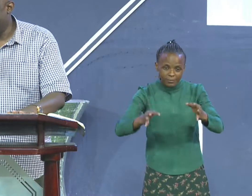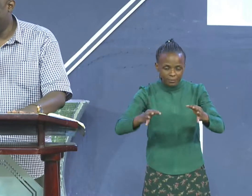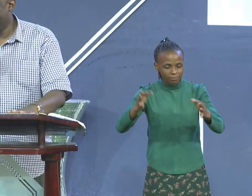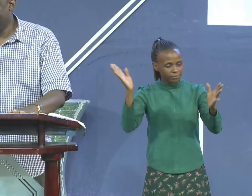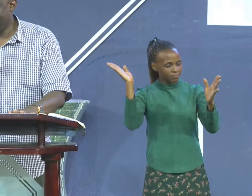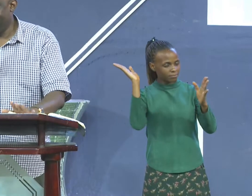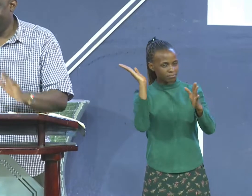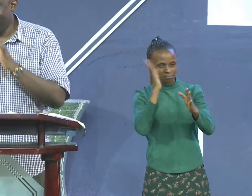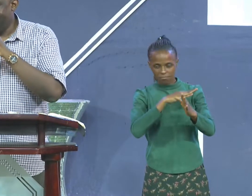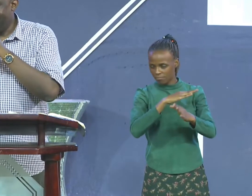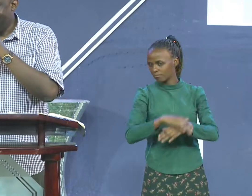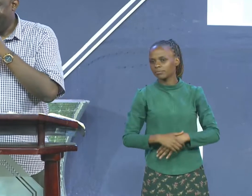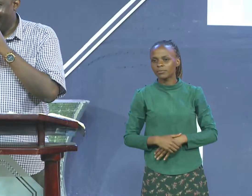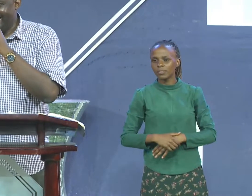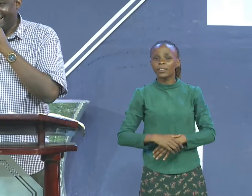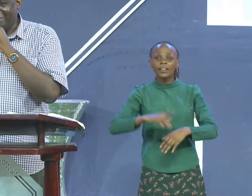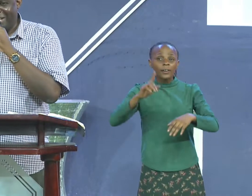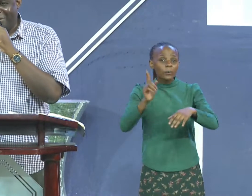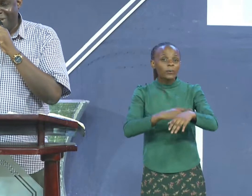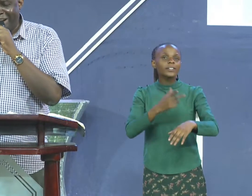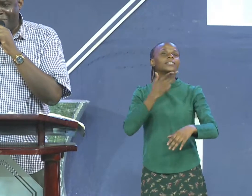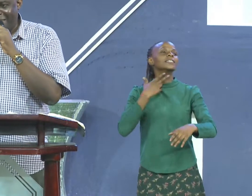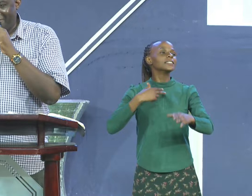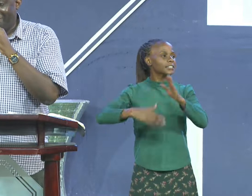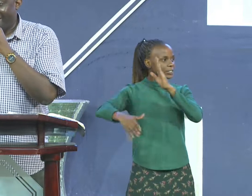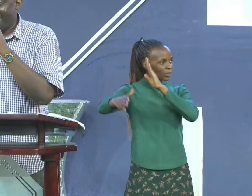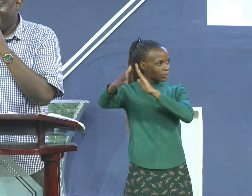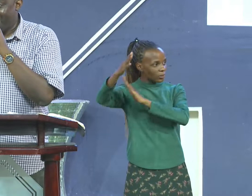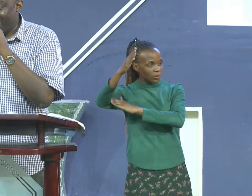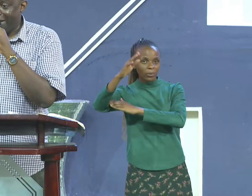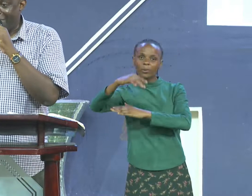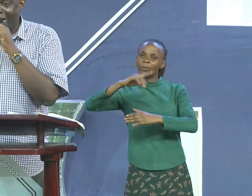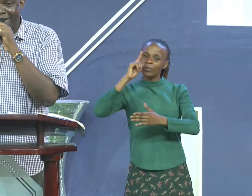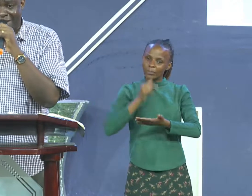Ngambi. When it is not good. When